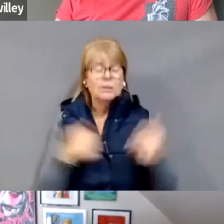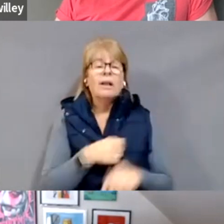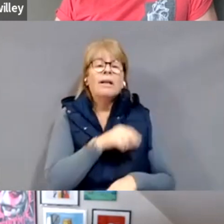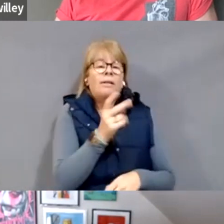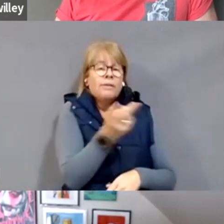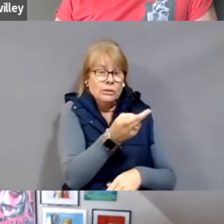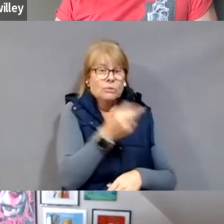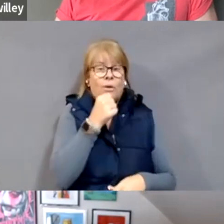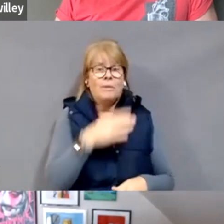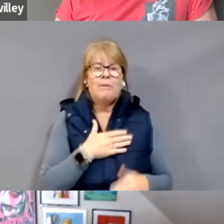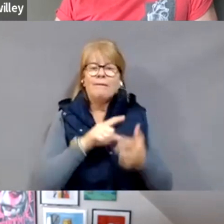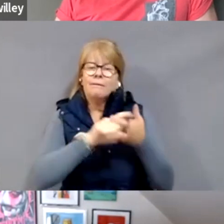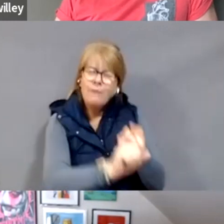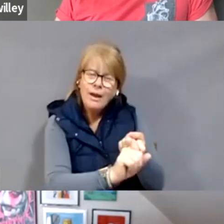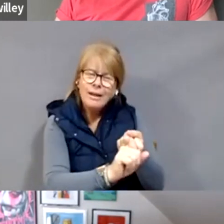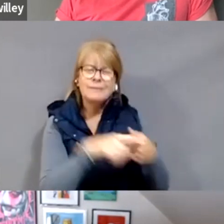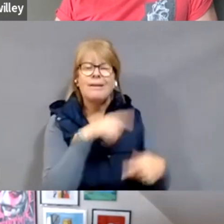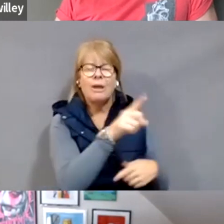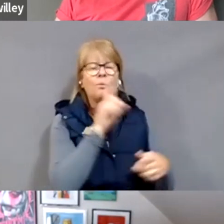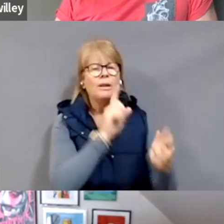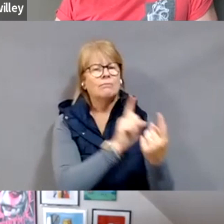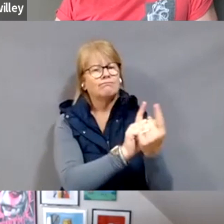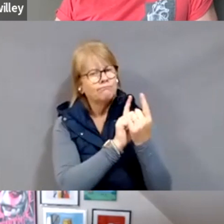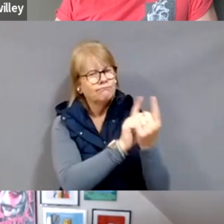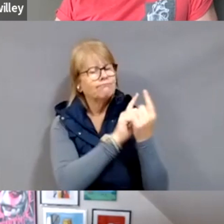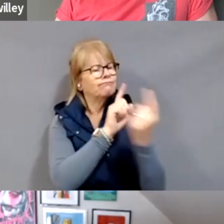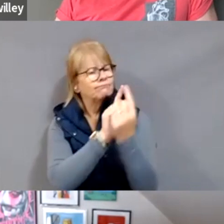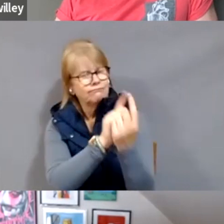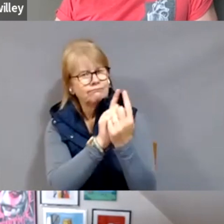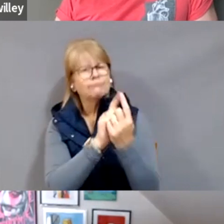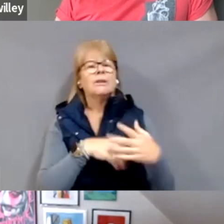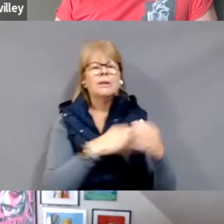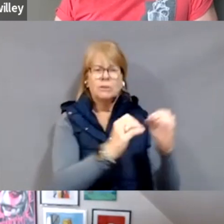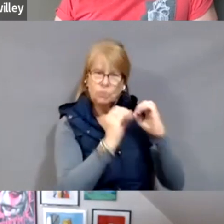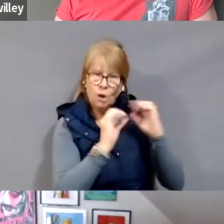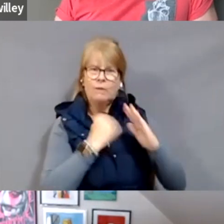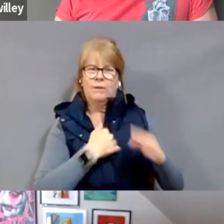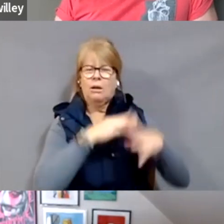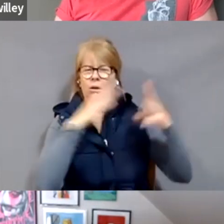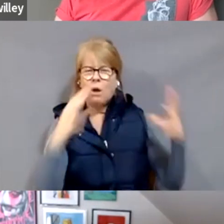they remain my mentors, they shaped everything that I believed about theater. So